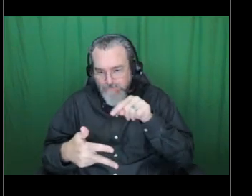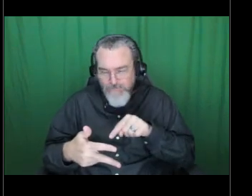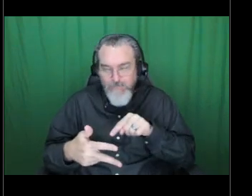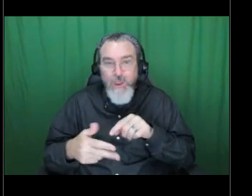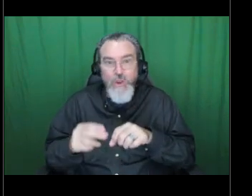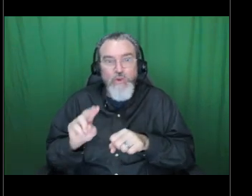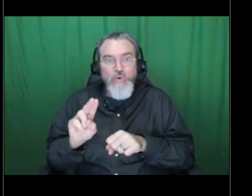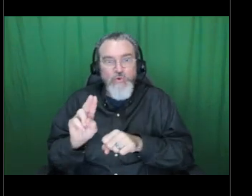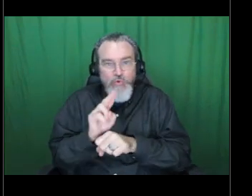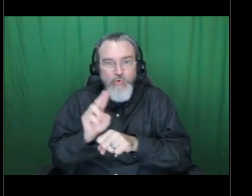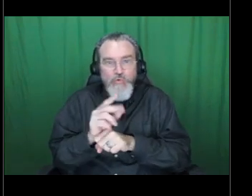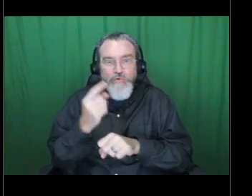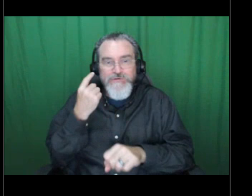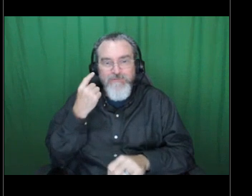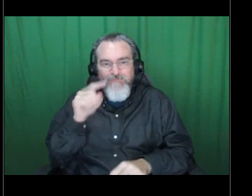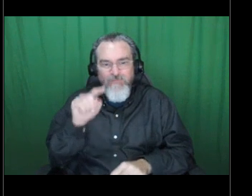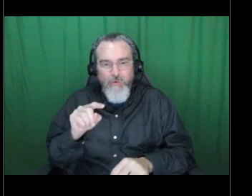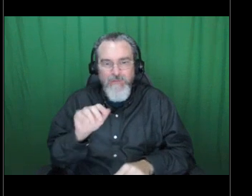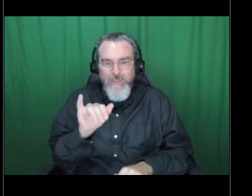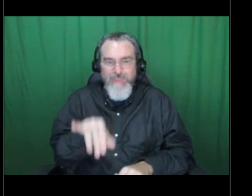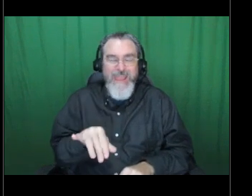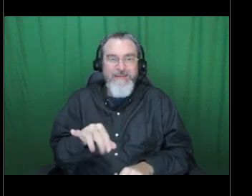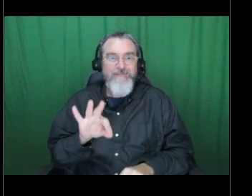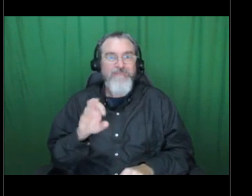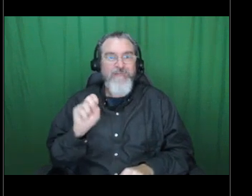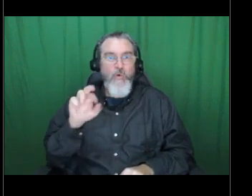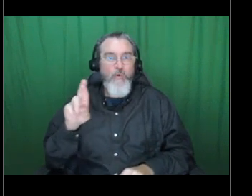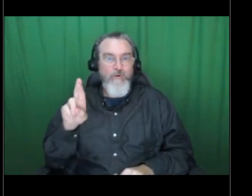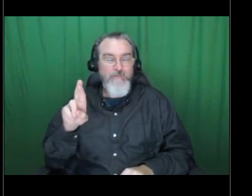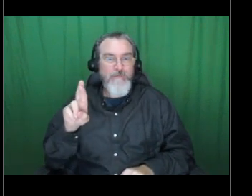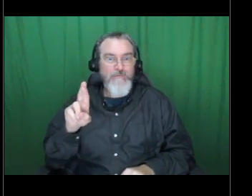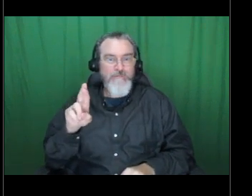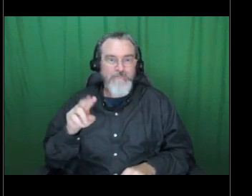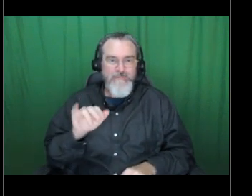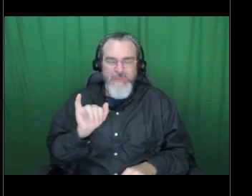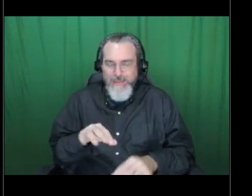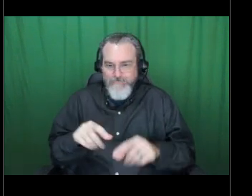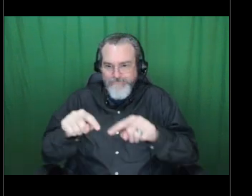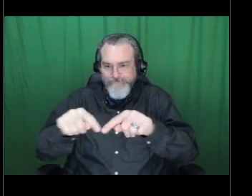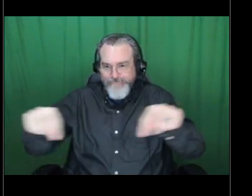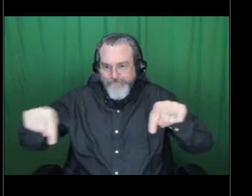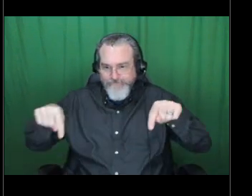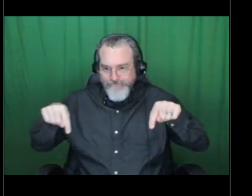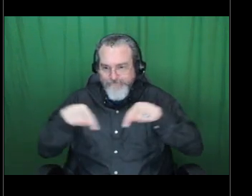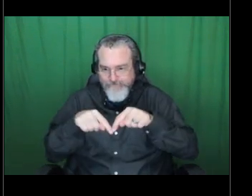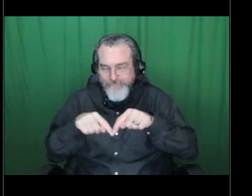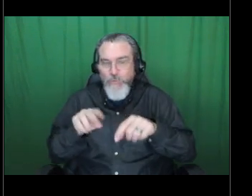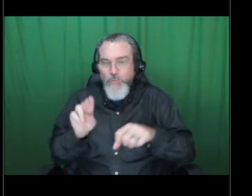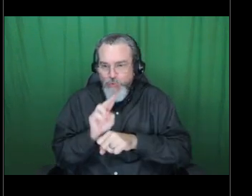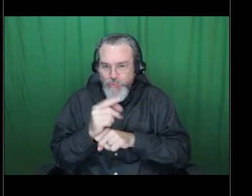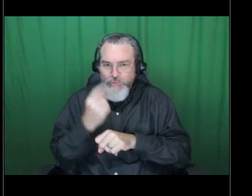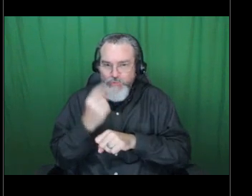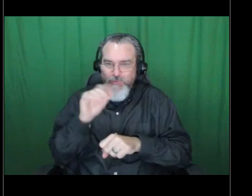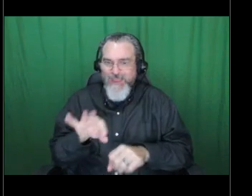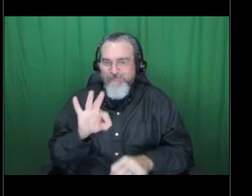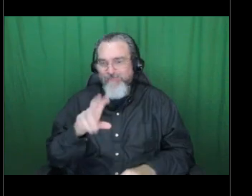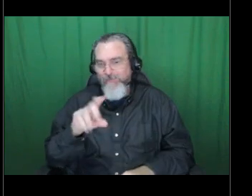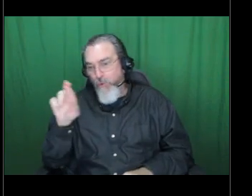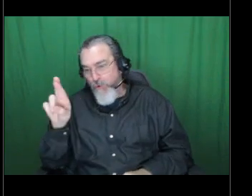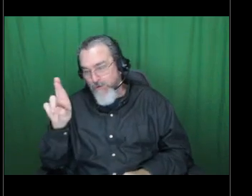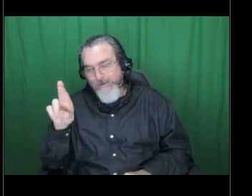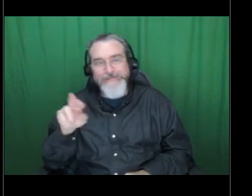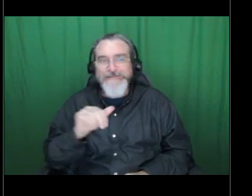footprint for the remaining floor or floors of the units are not required to meet the design